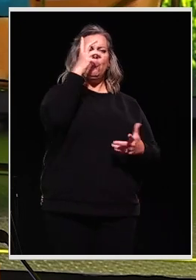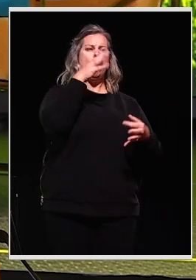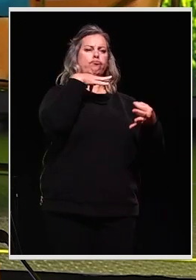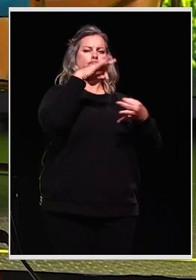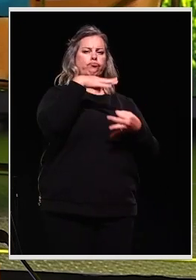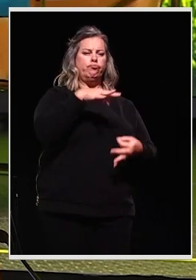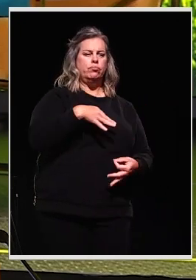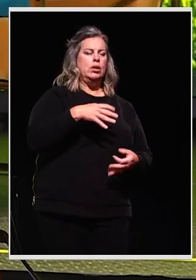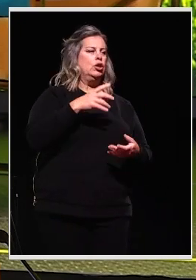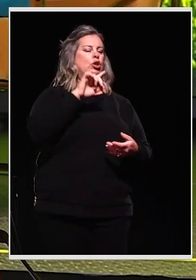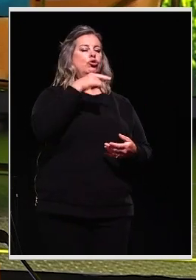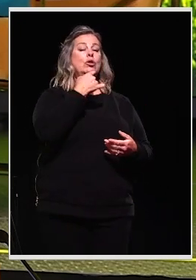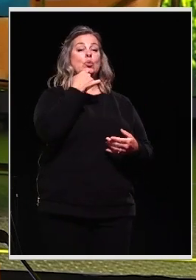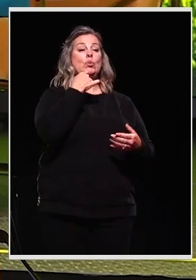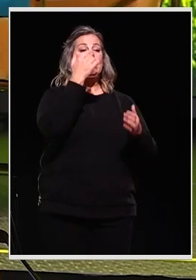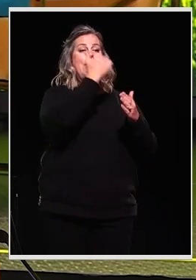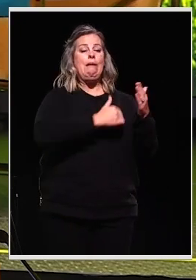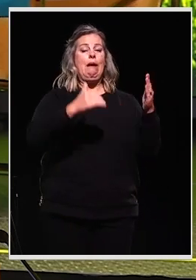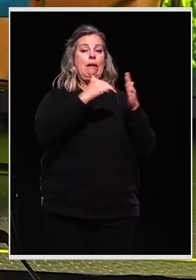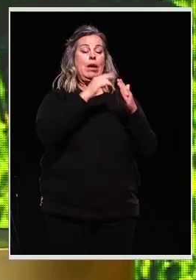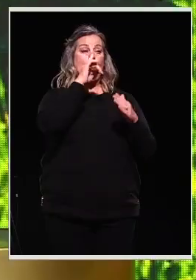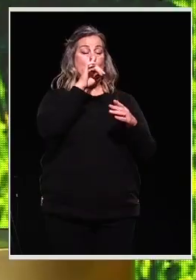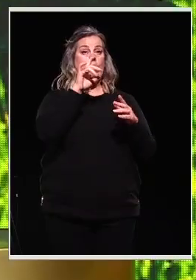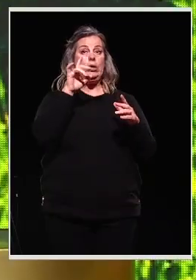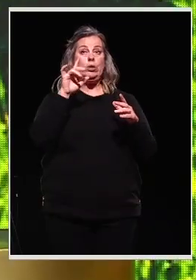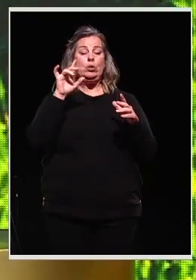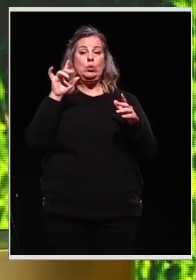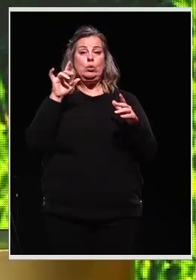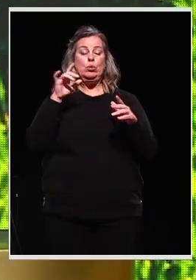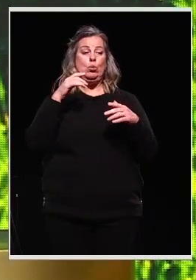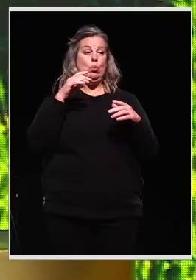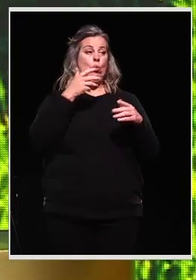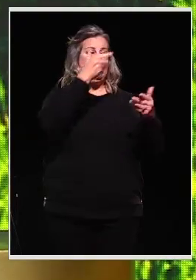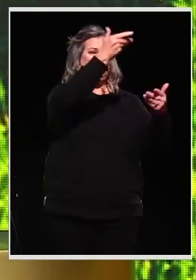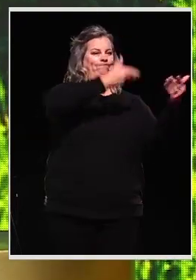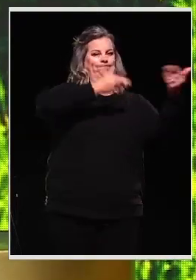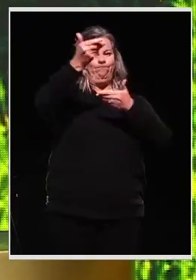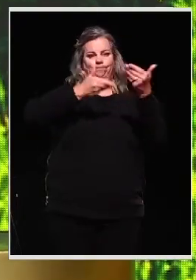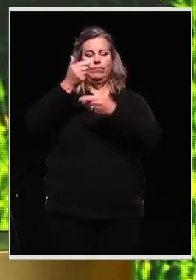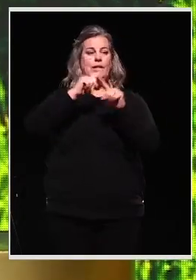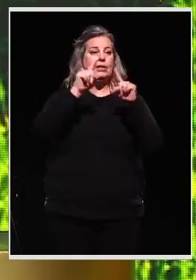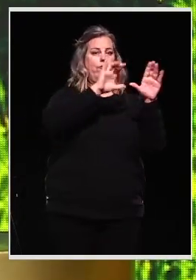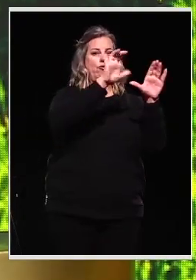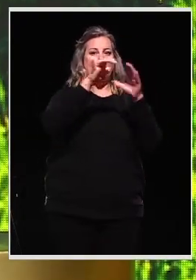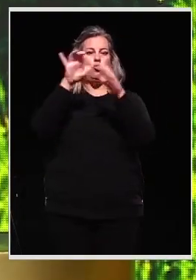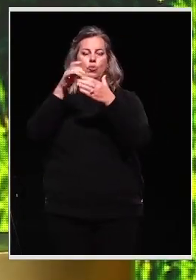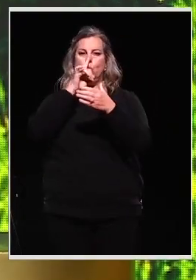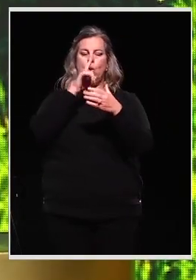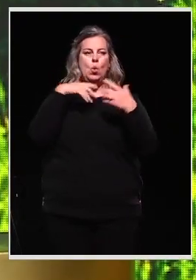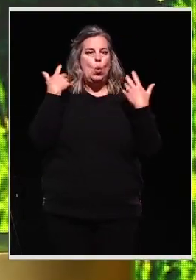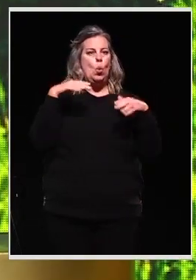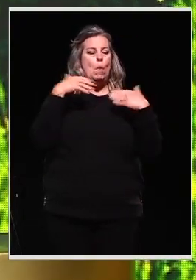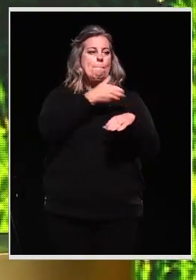think just to reiterate, there's real power in bringing together different sectors of an industry, whether it's along a value chain, the players you need, or